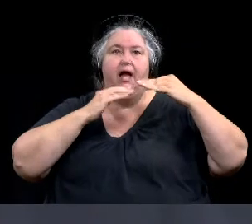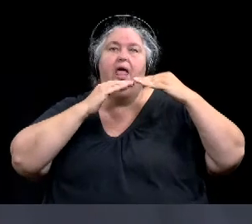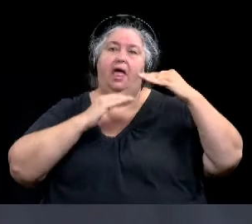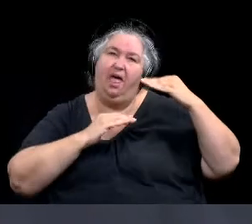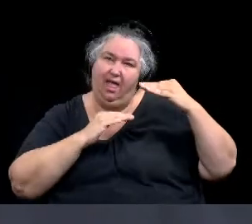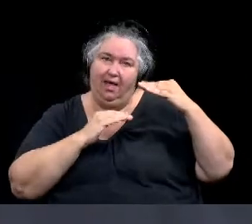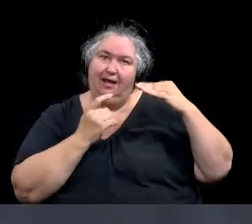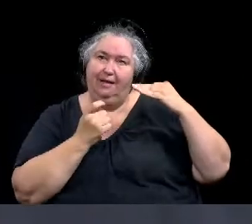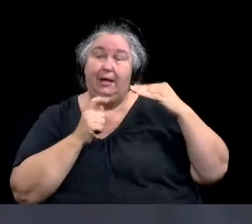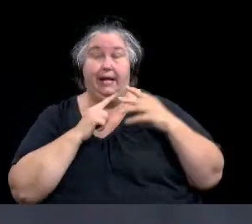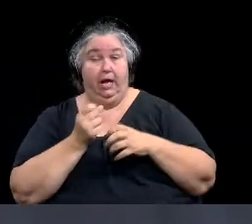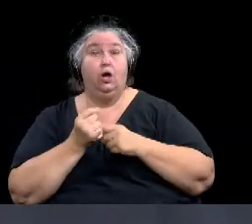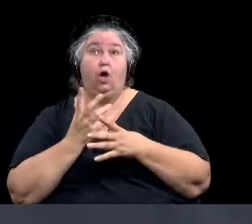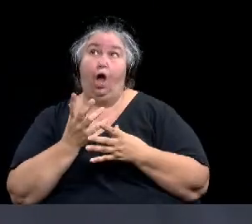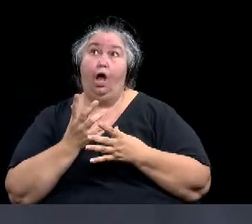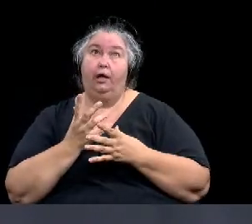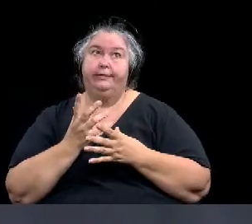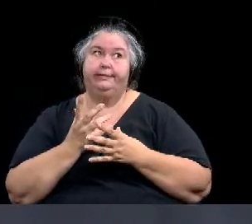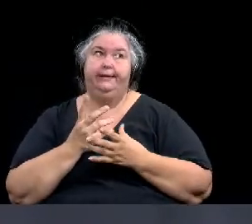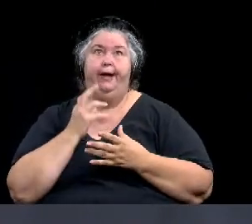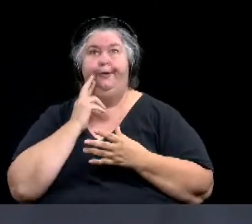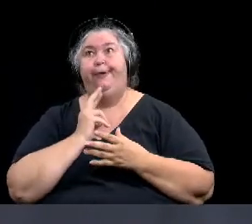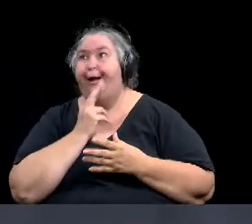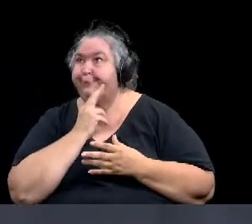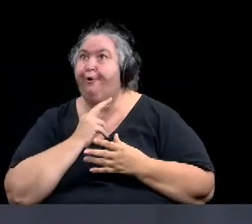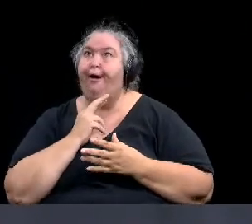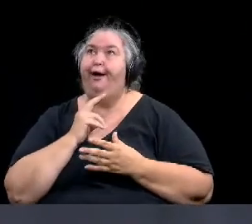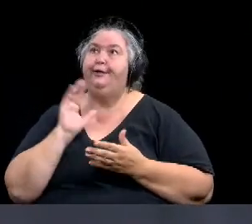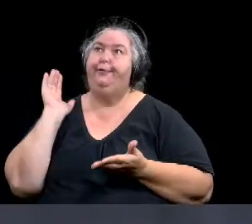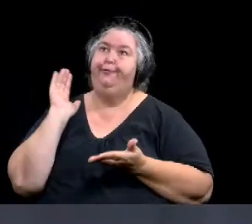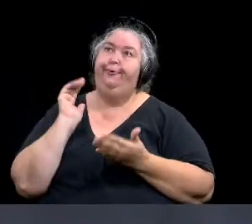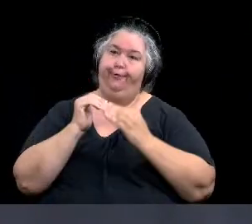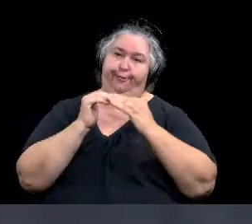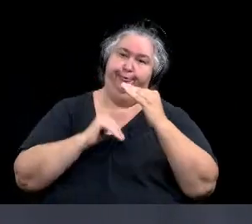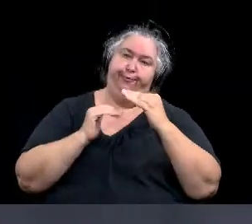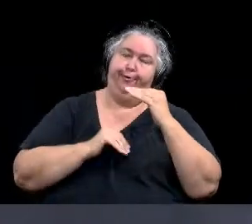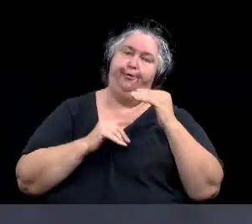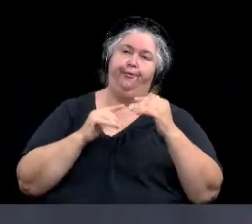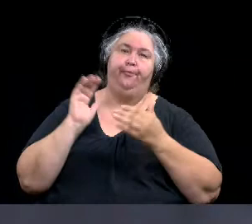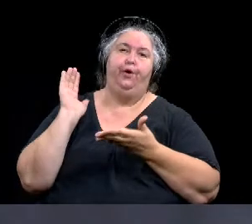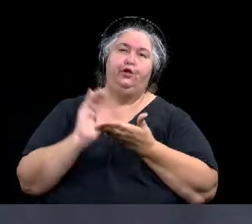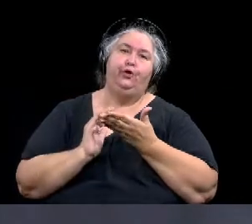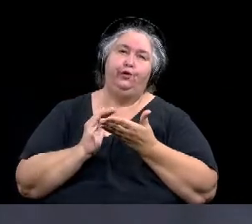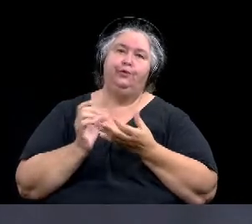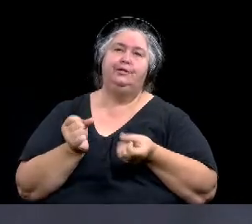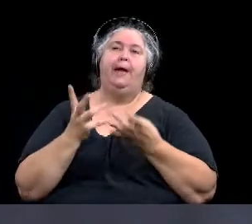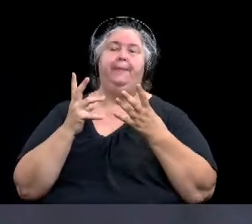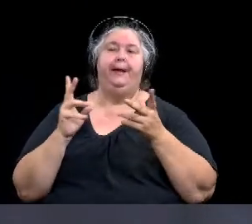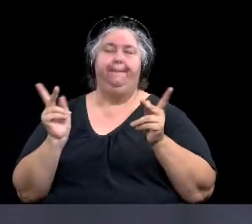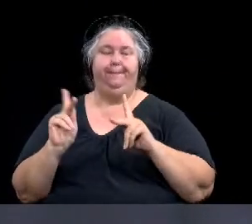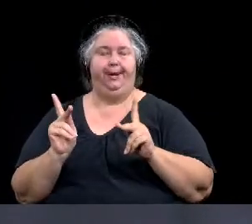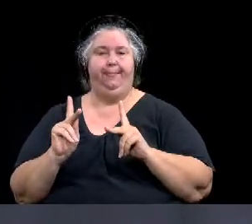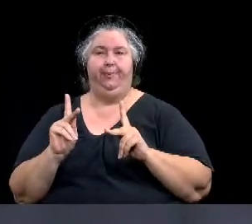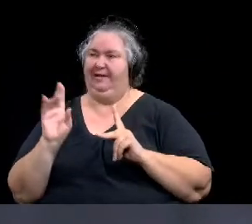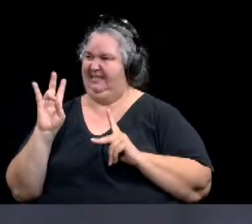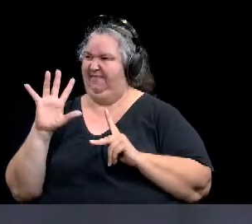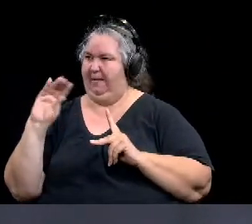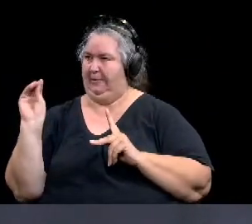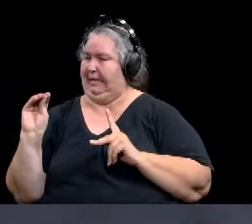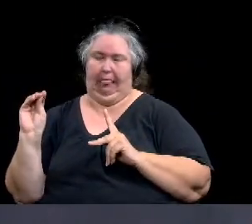therefore it caused restaurants in places of business to ratchet back from